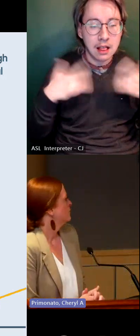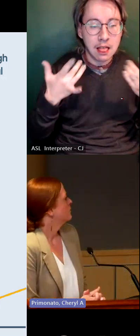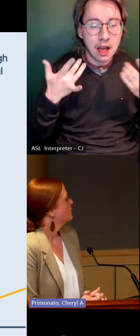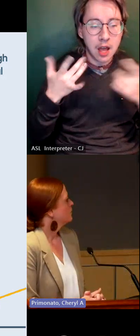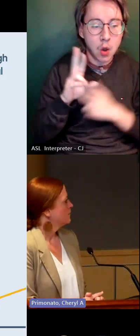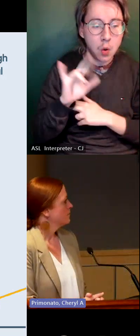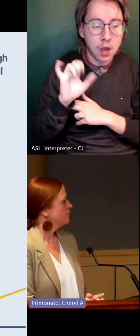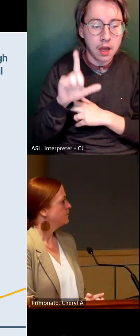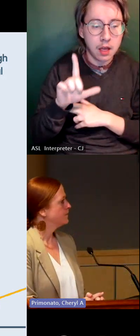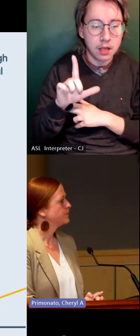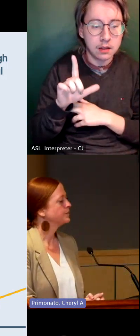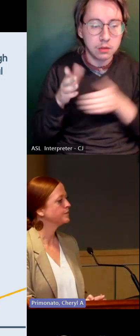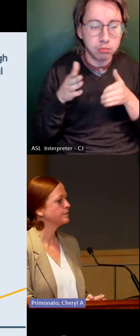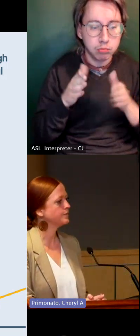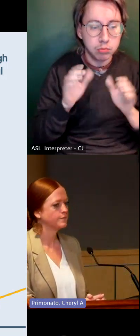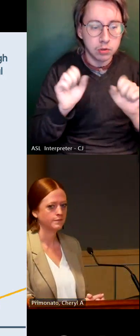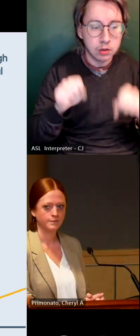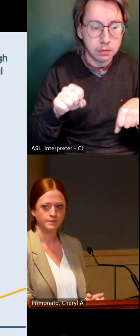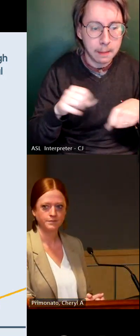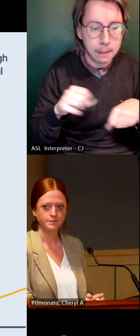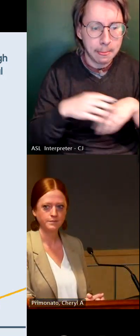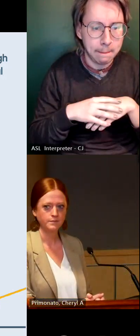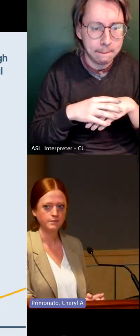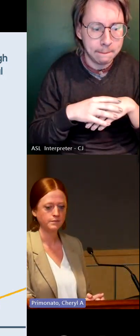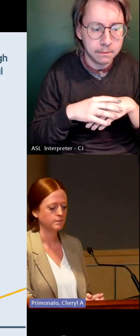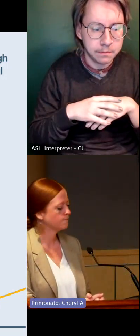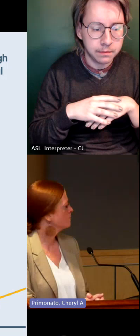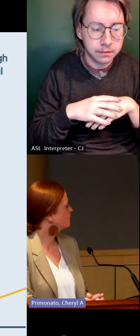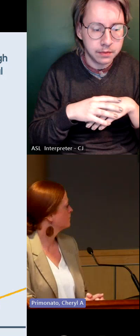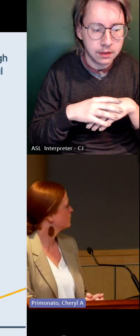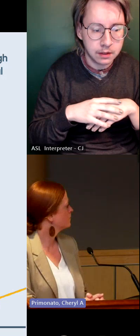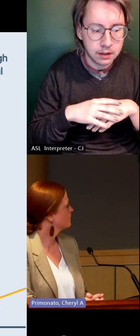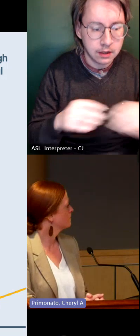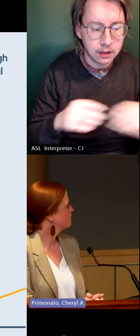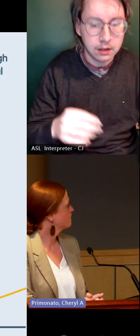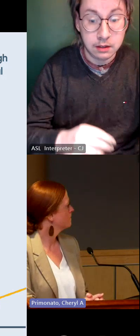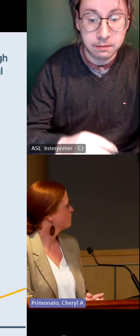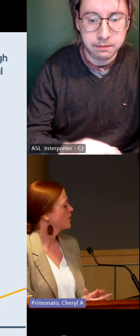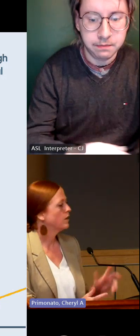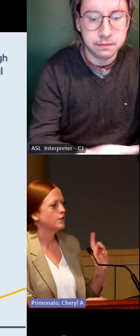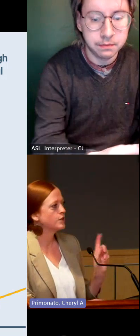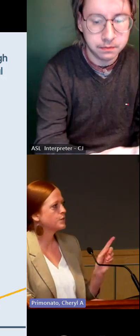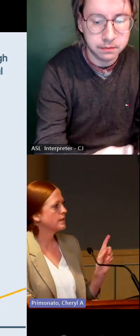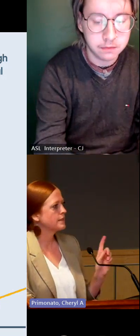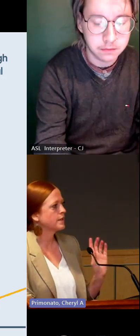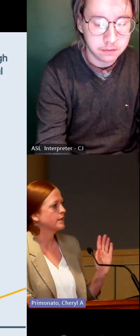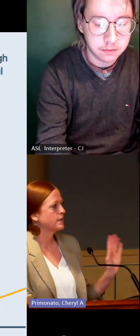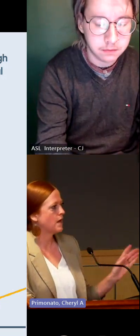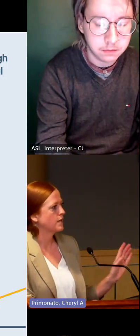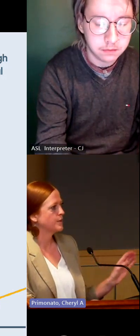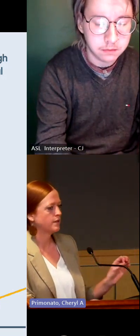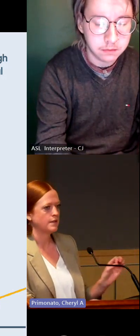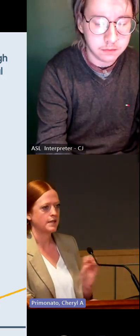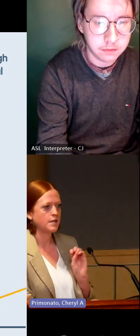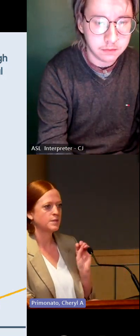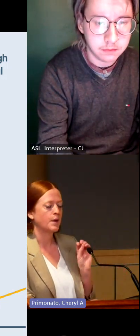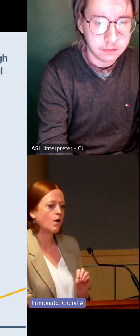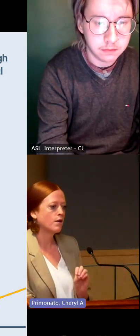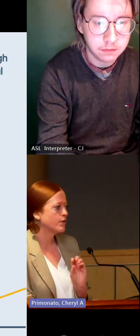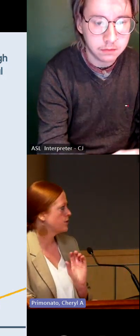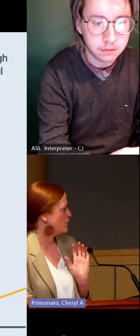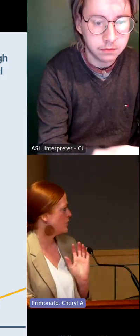from the committee members? Any questions from the other board members? I just realized I did not explicitly